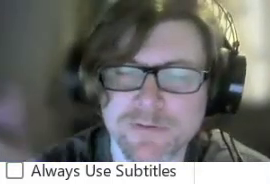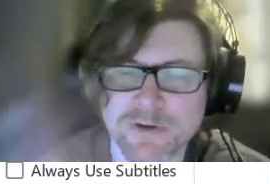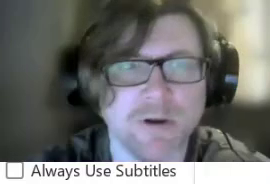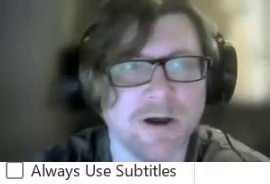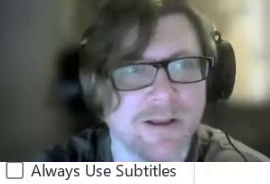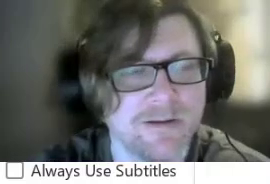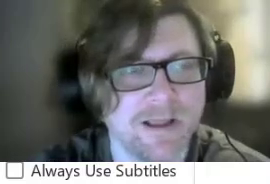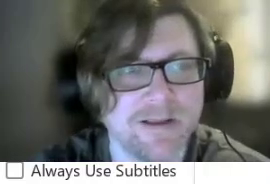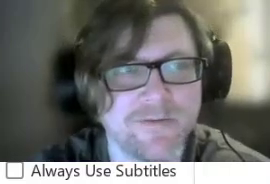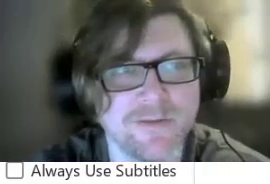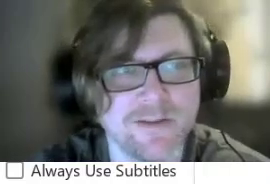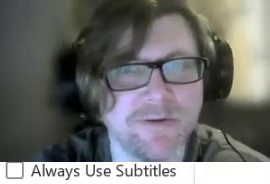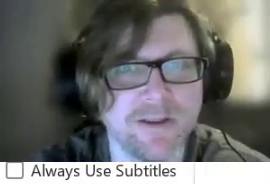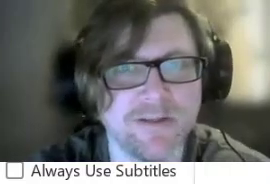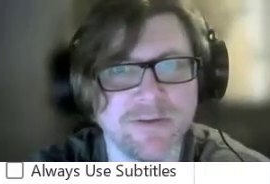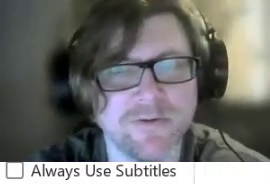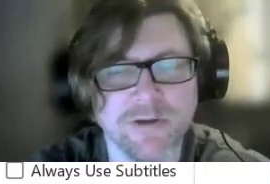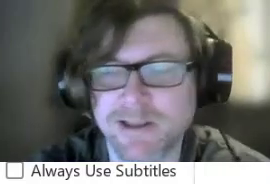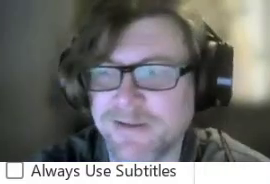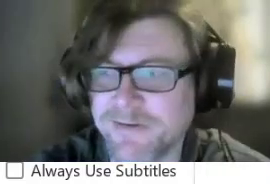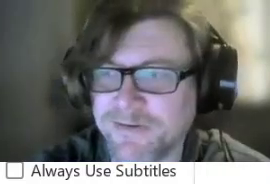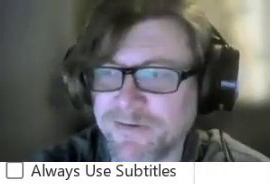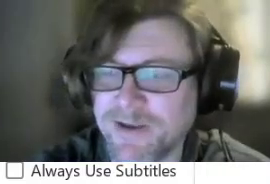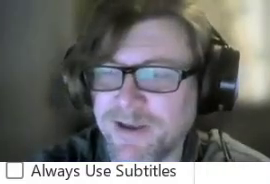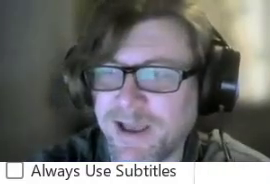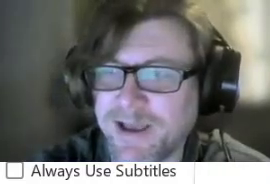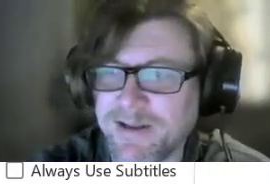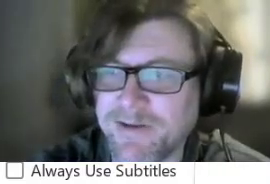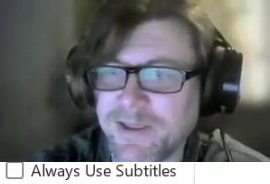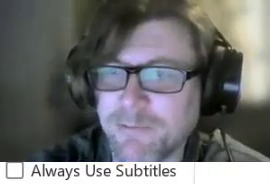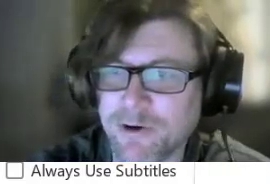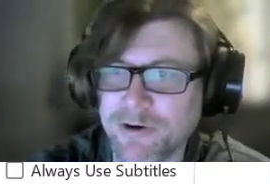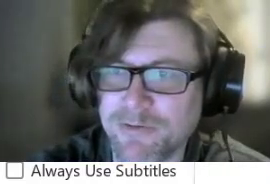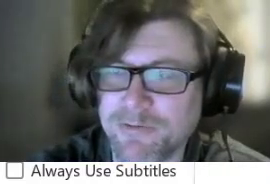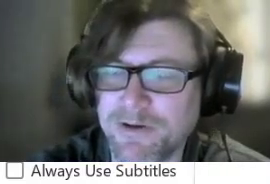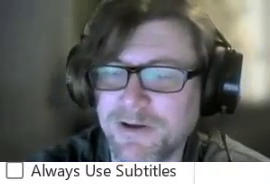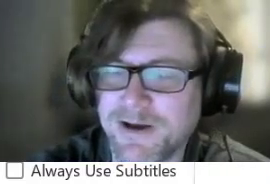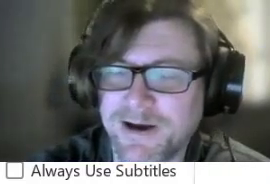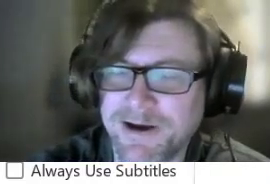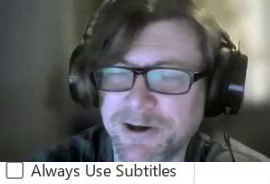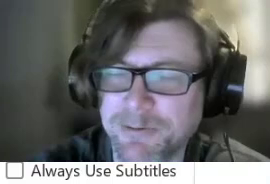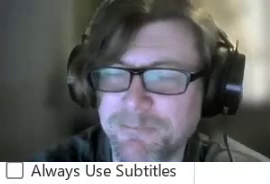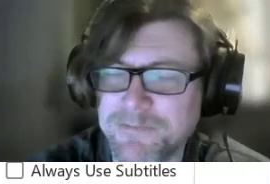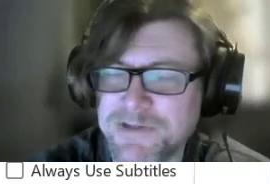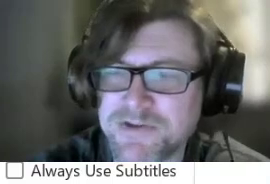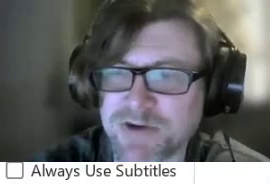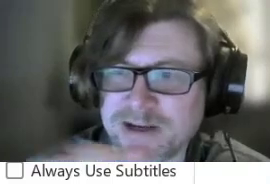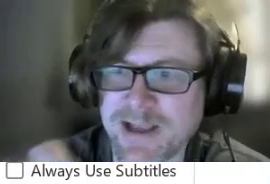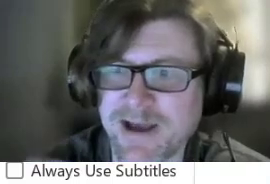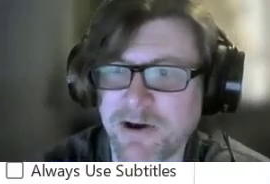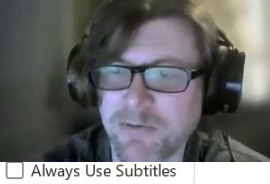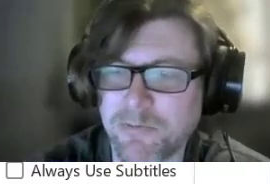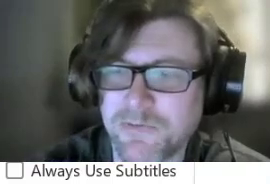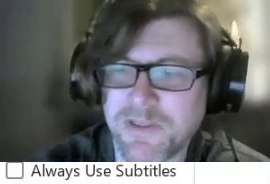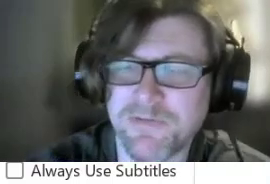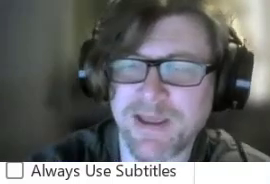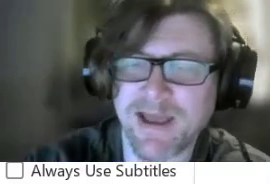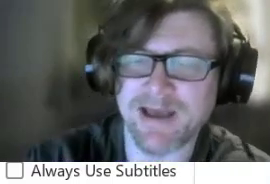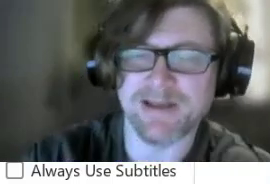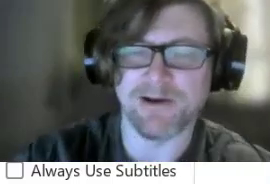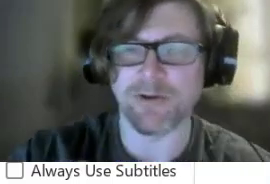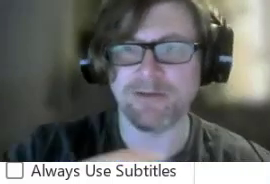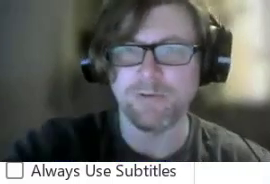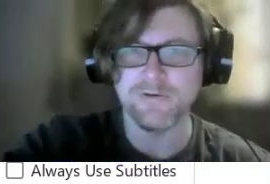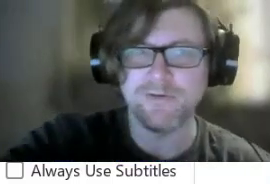it was Nearpod, and it's integrated lessons, and they were demonstrating how